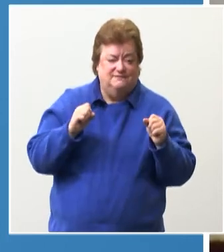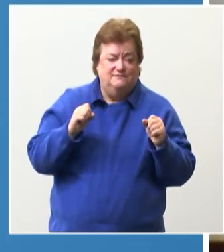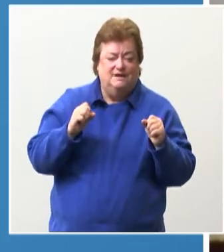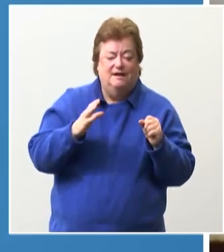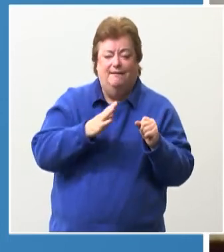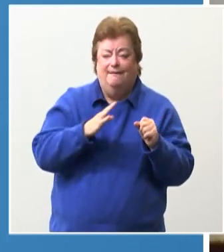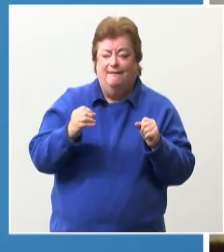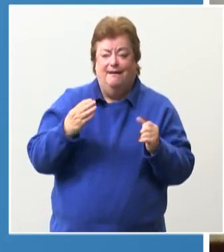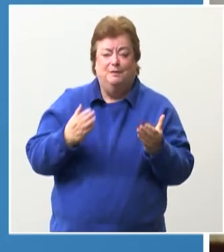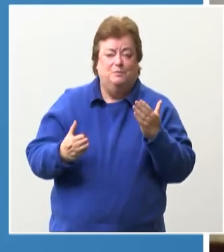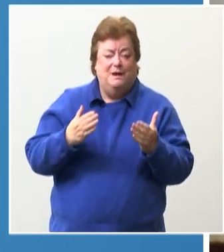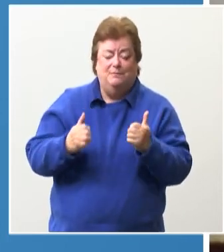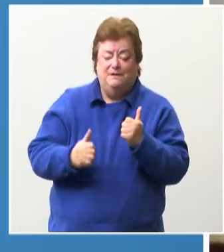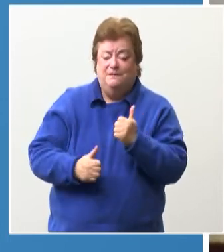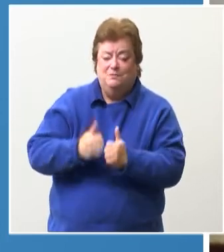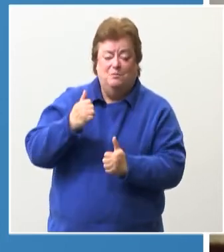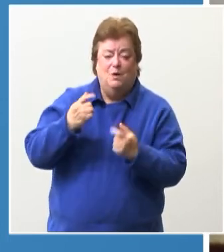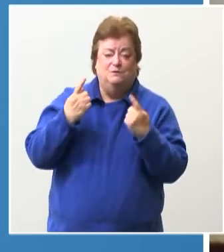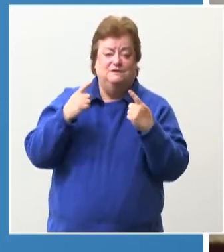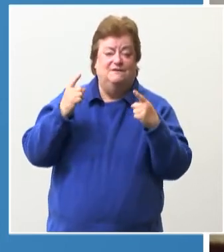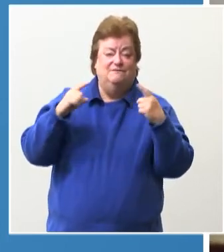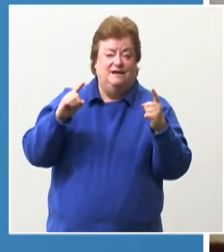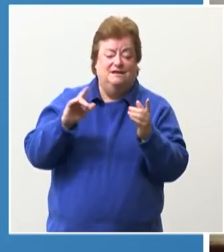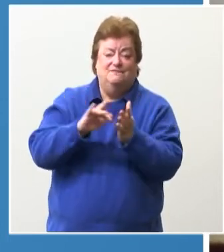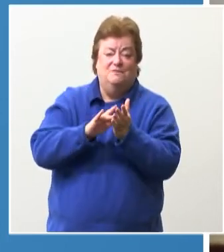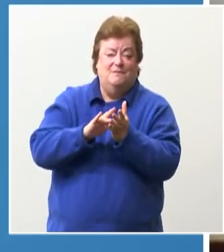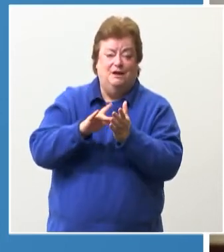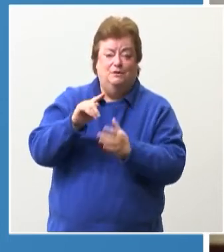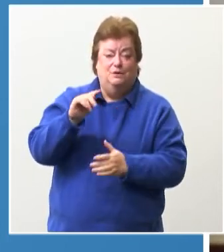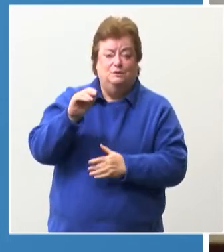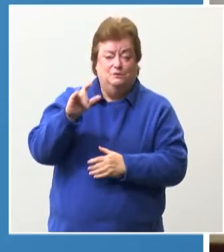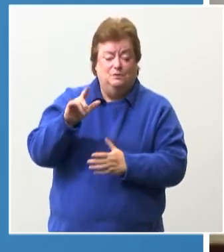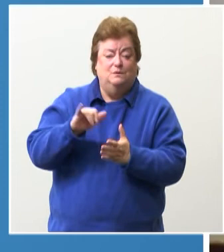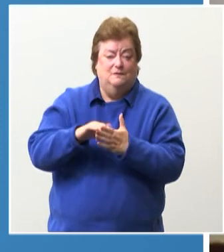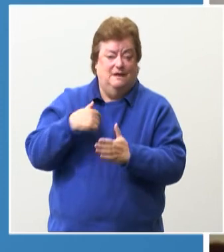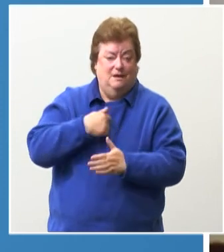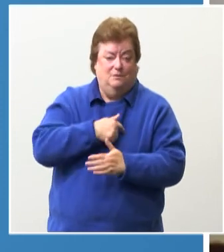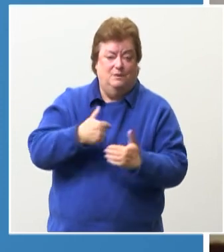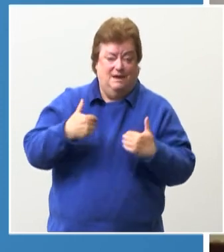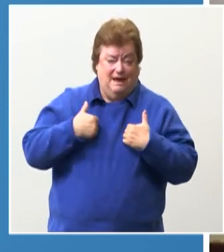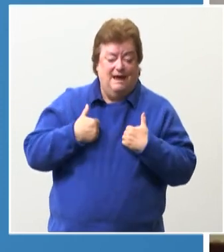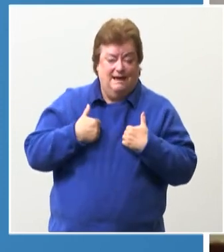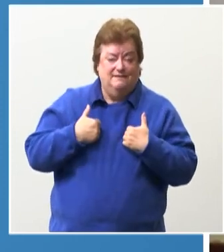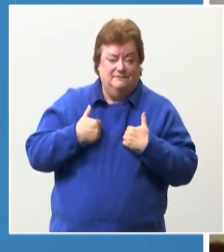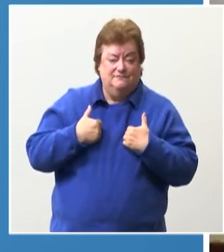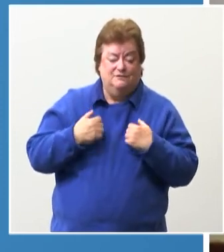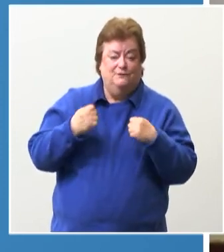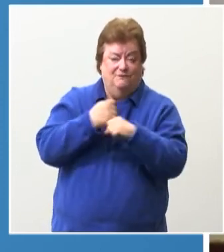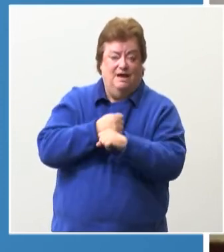the most effective medical tool that we have available.